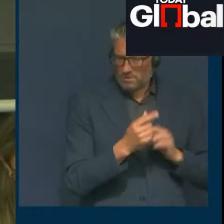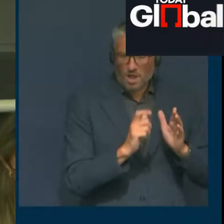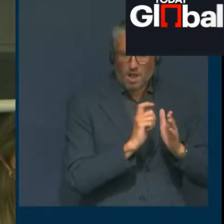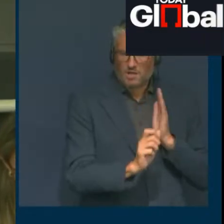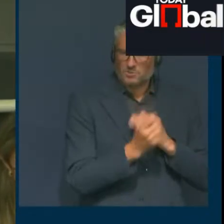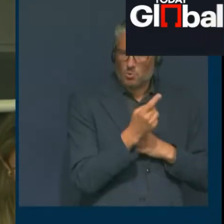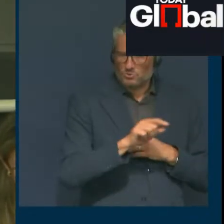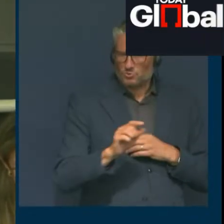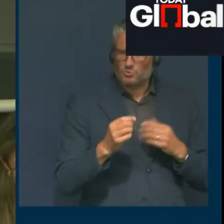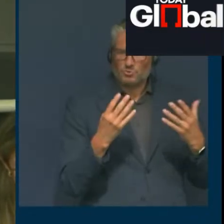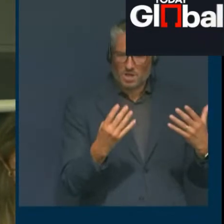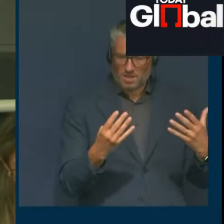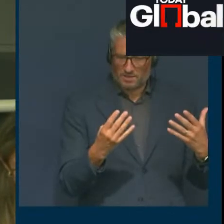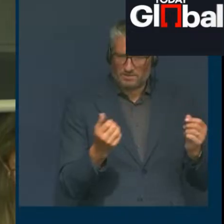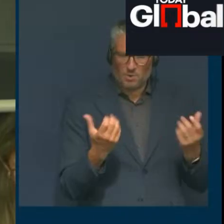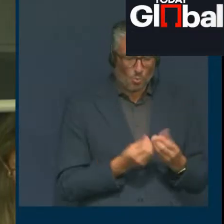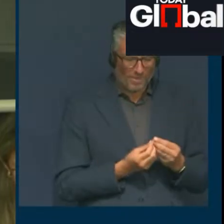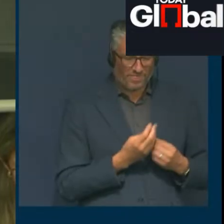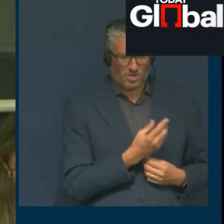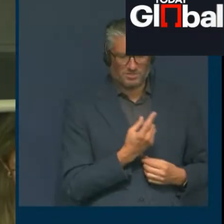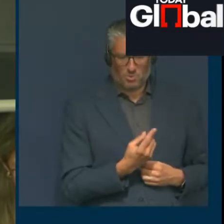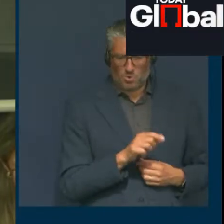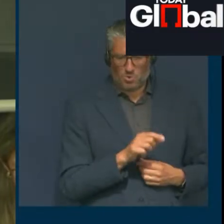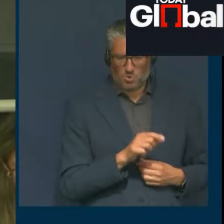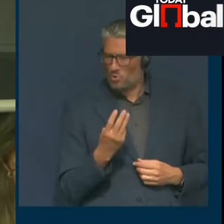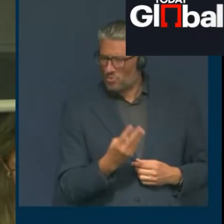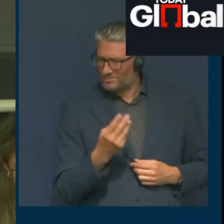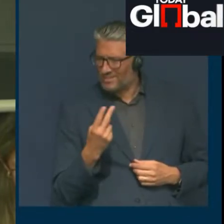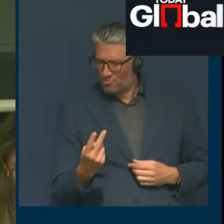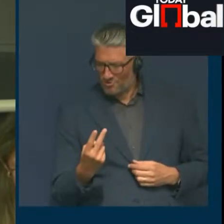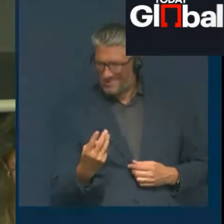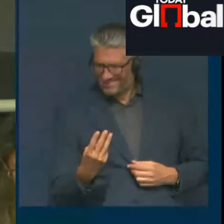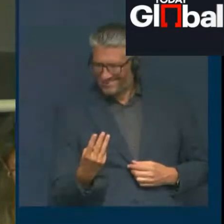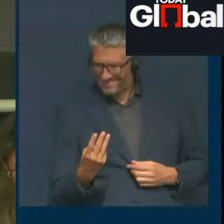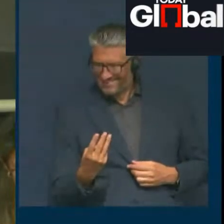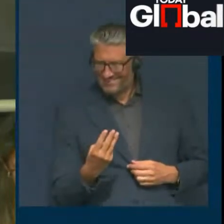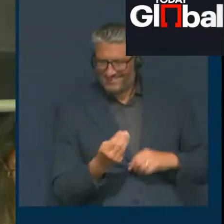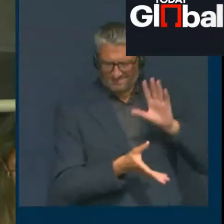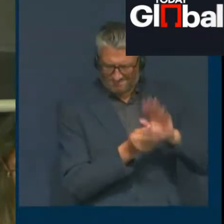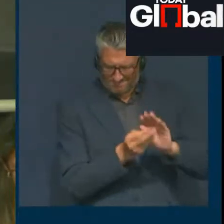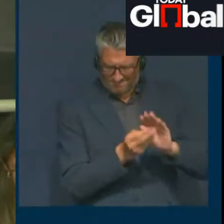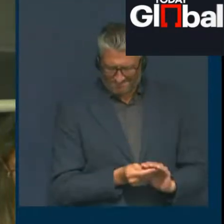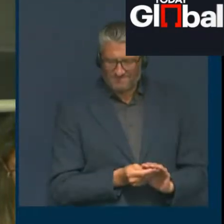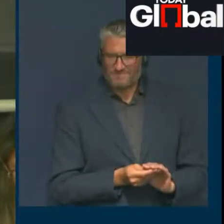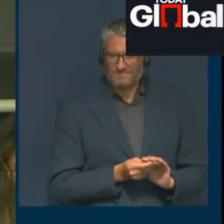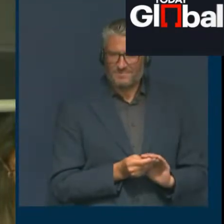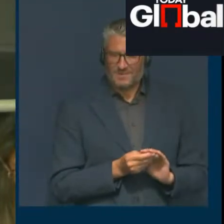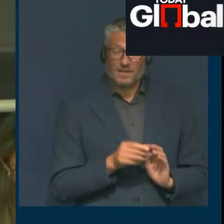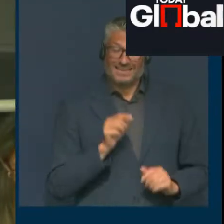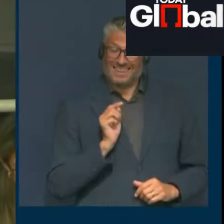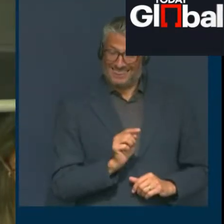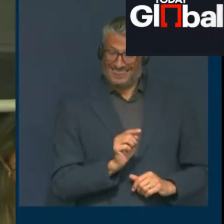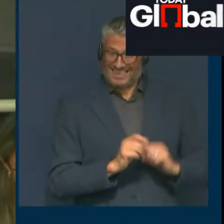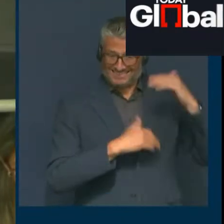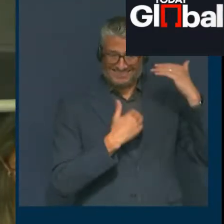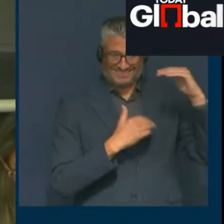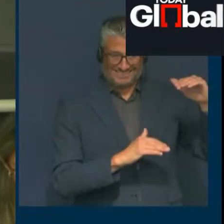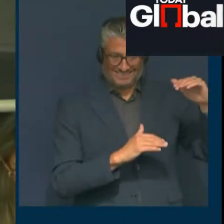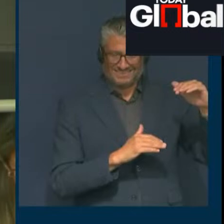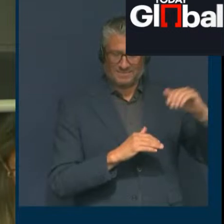Article 31 to 33 of the Convention. This segment will continue